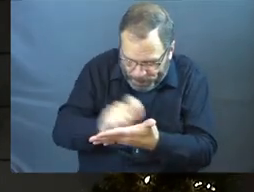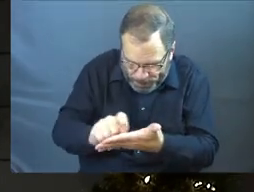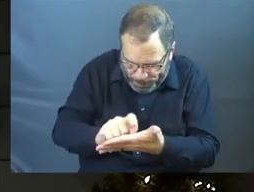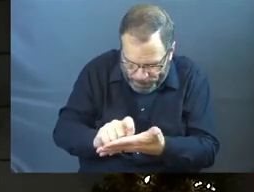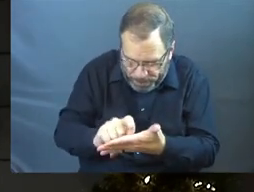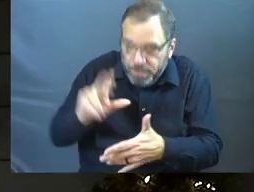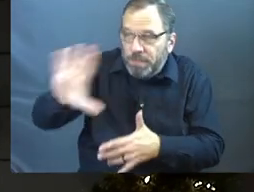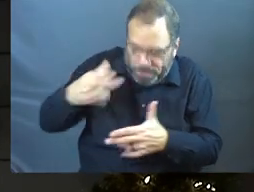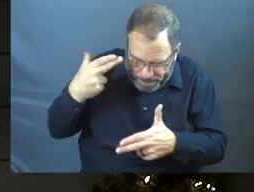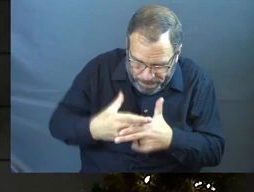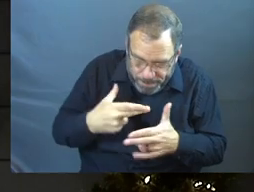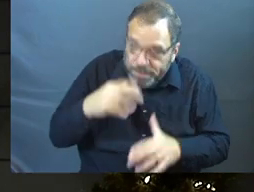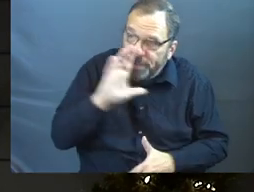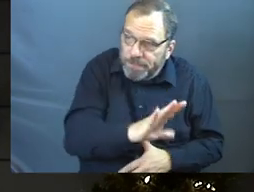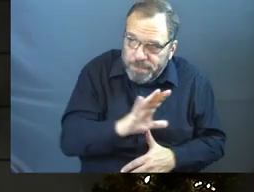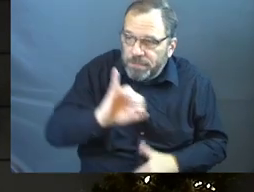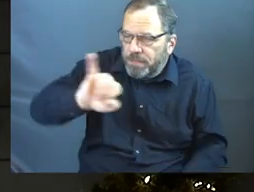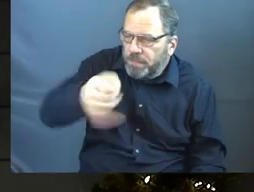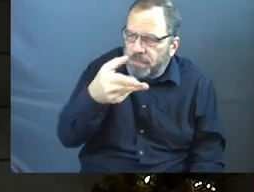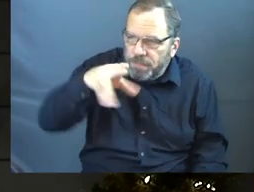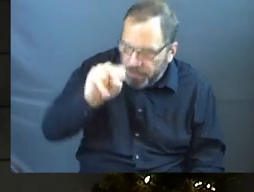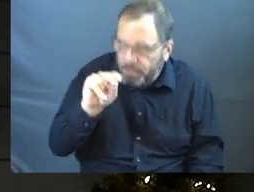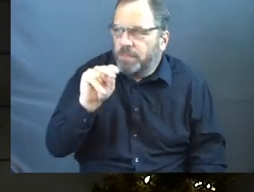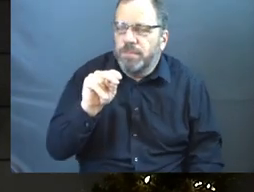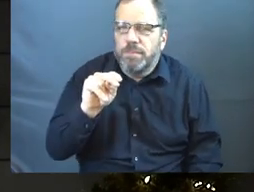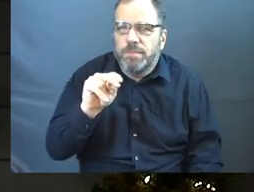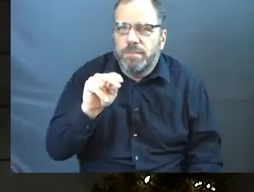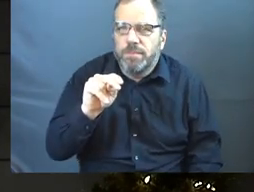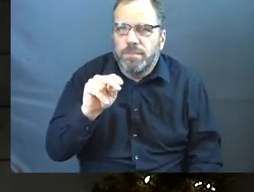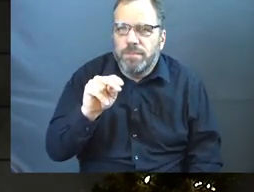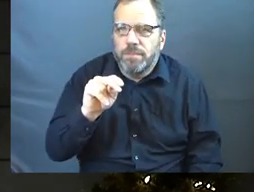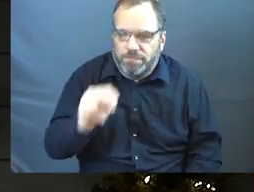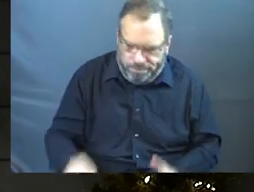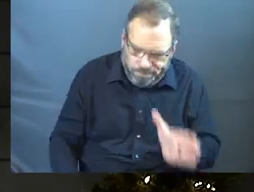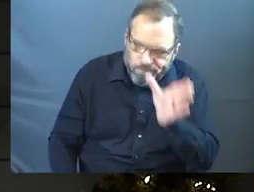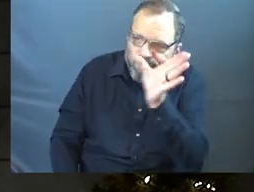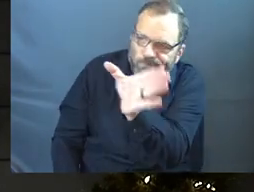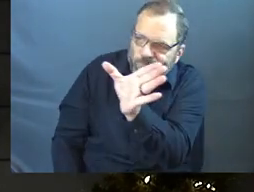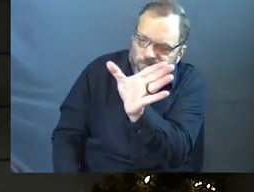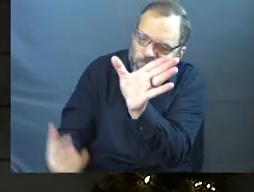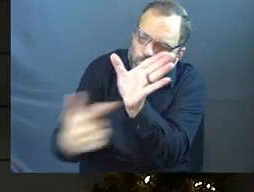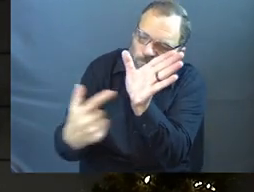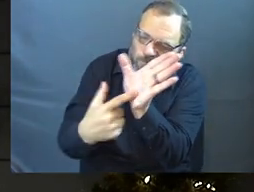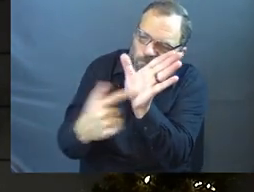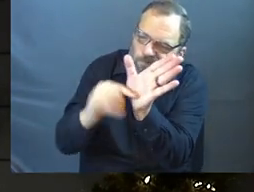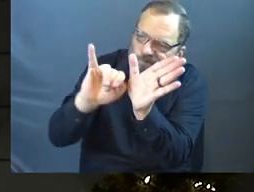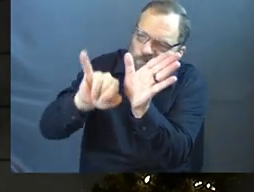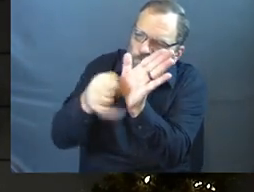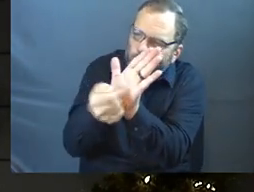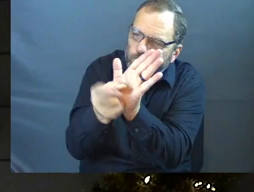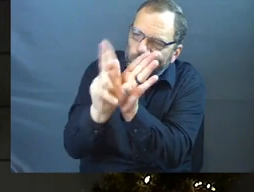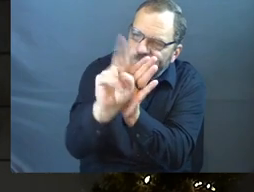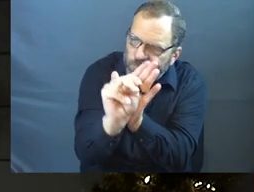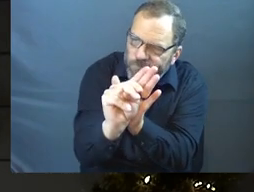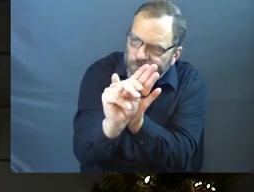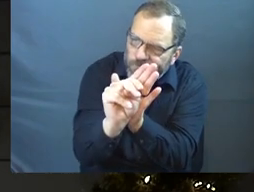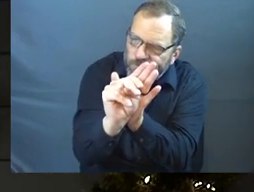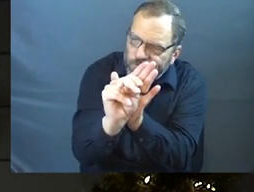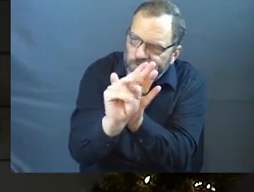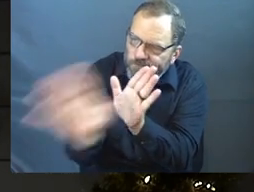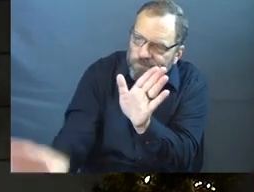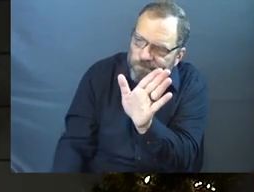goes, his name is John. And he shows them, his name is